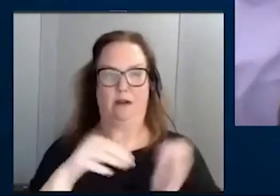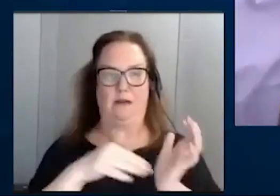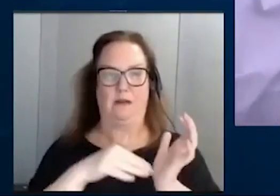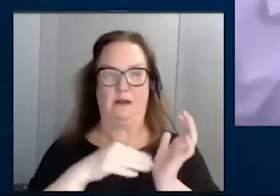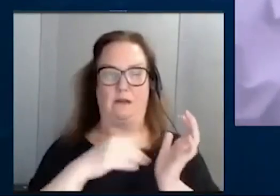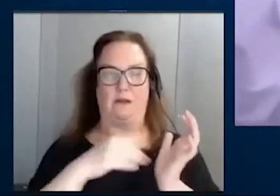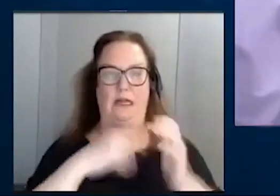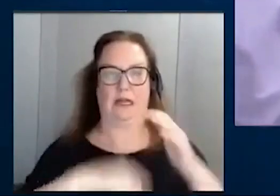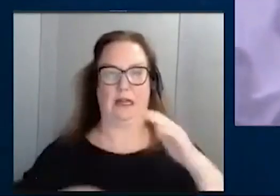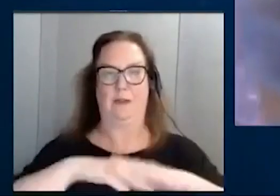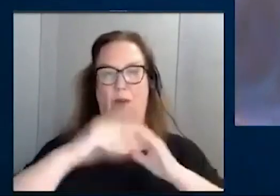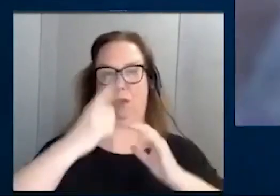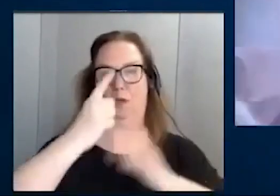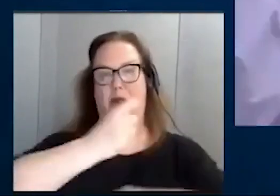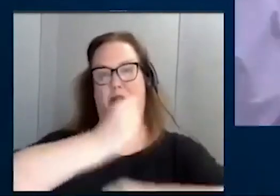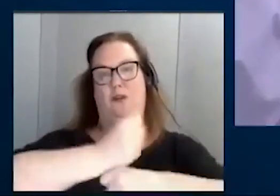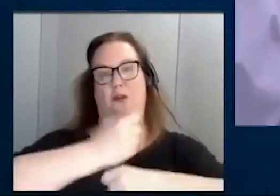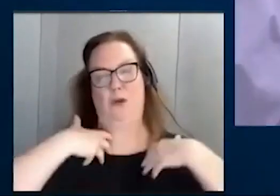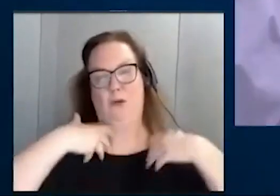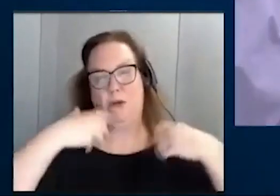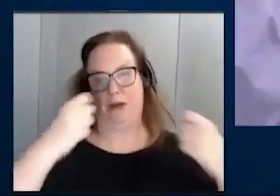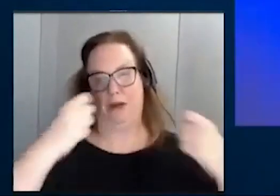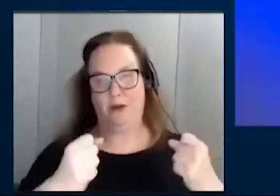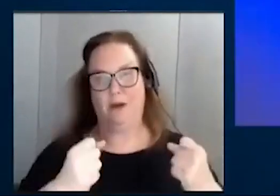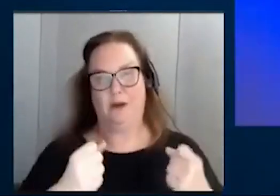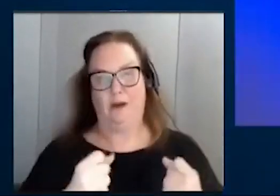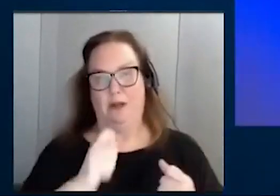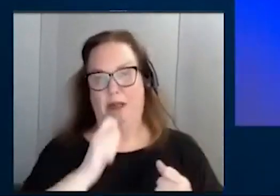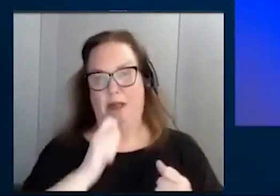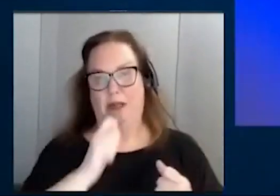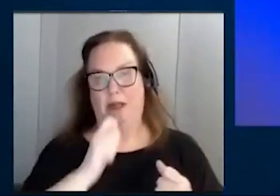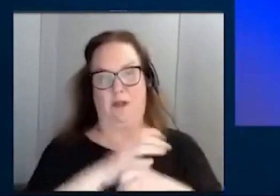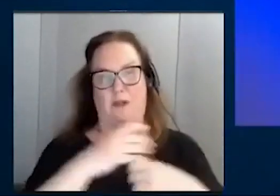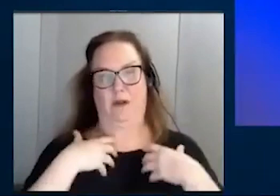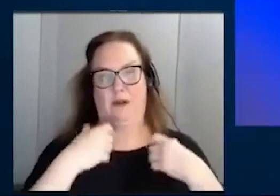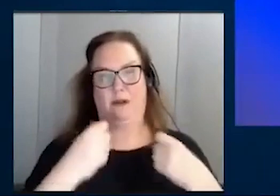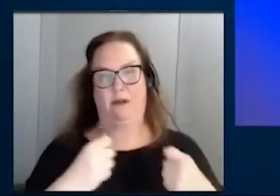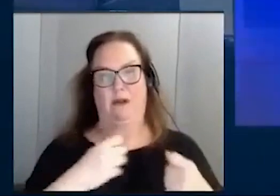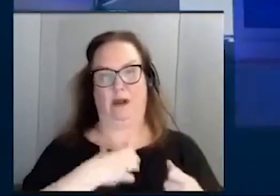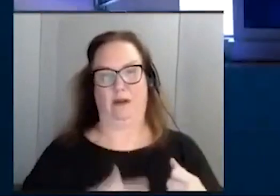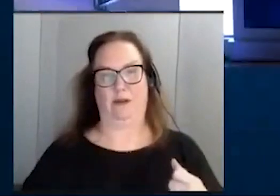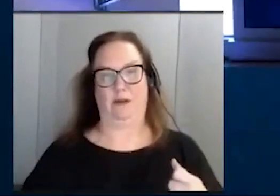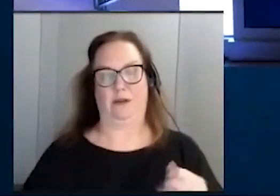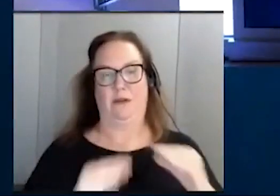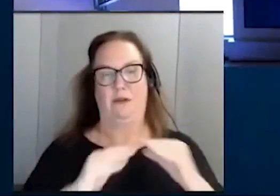to a year to recover, and perhaps not fully. I wish I would have taken more precautions.